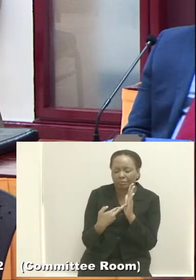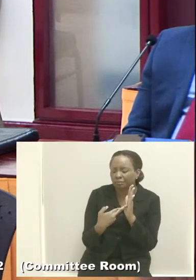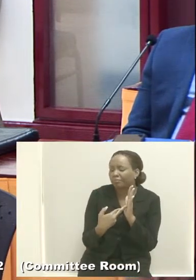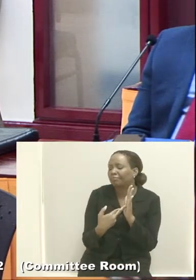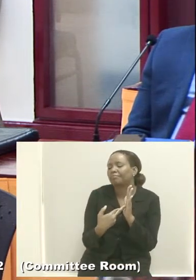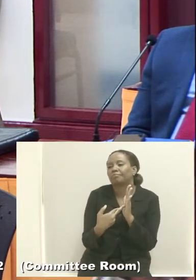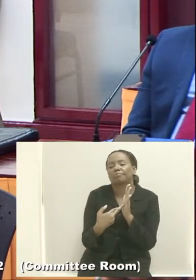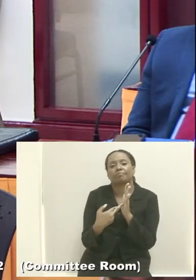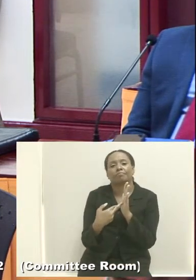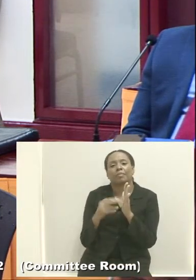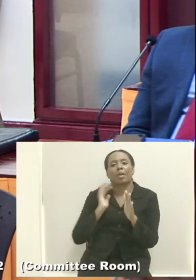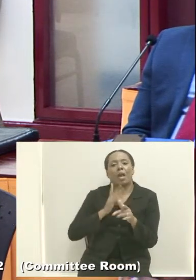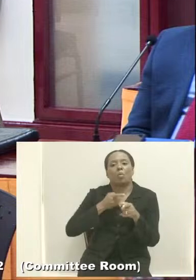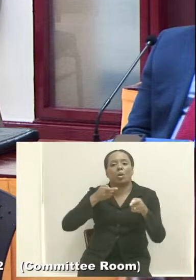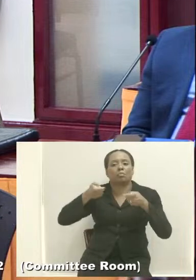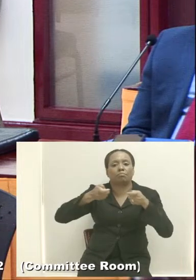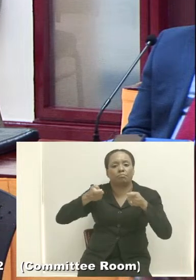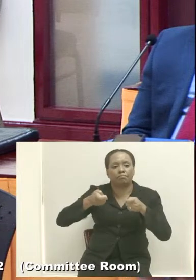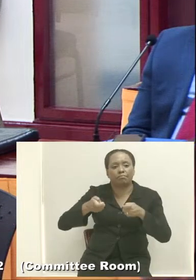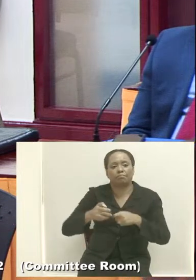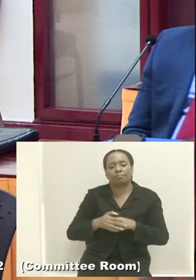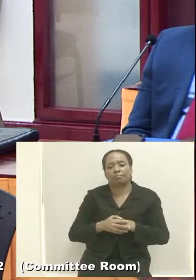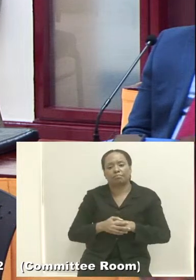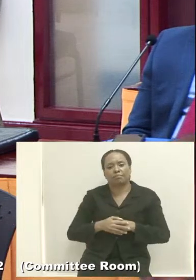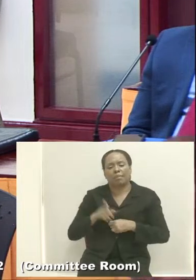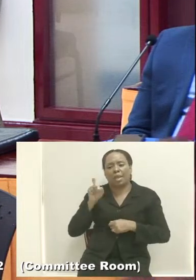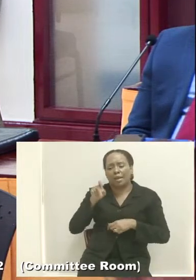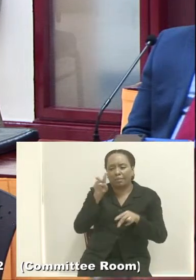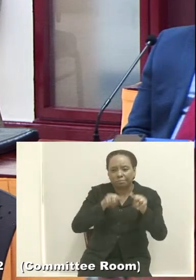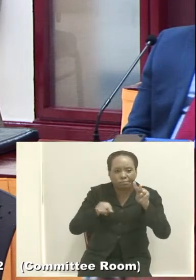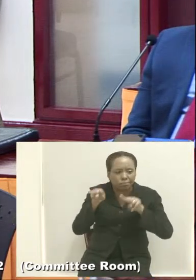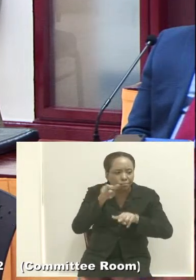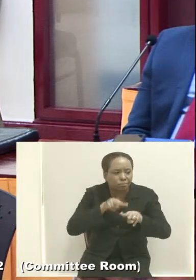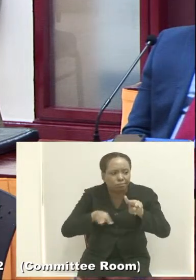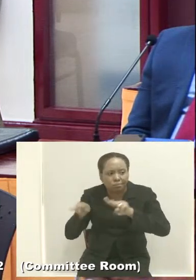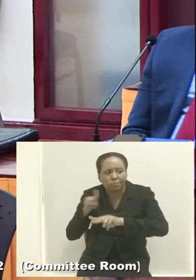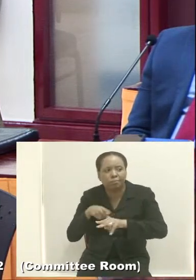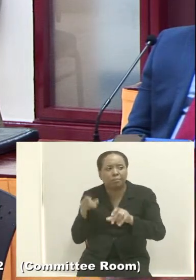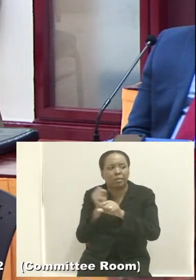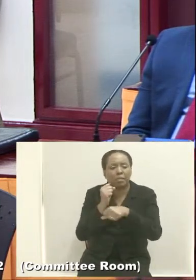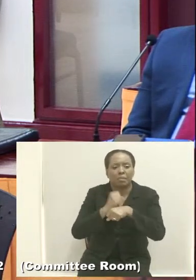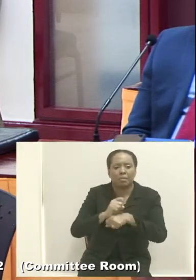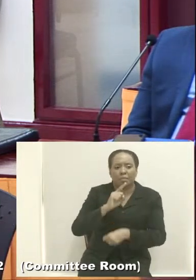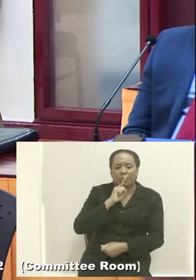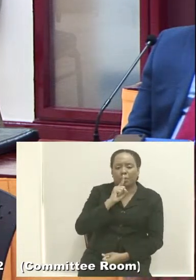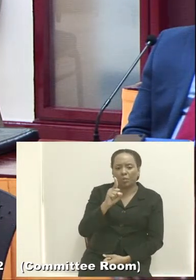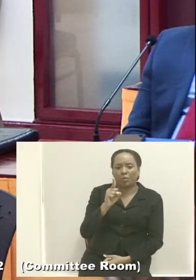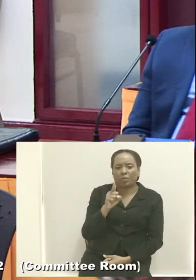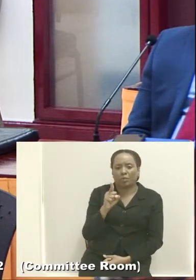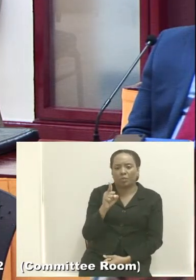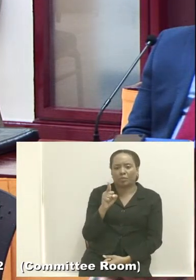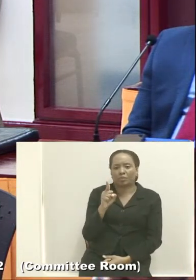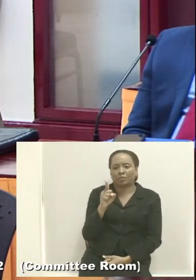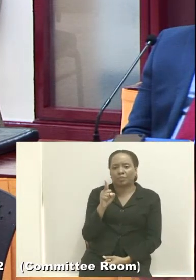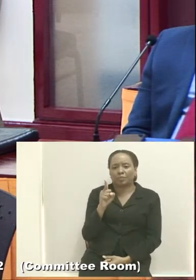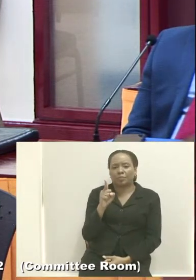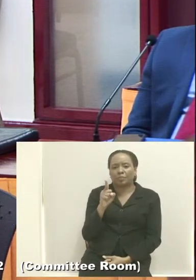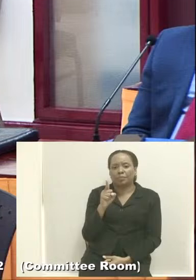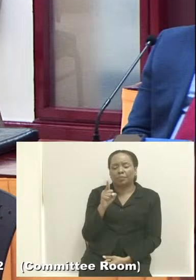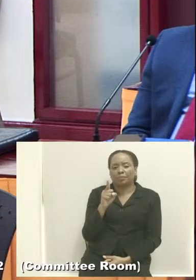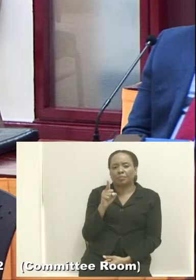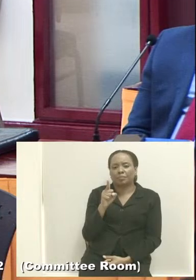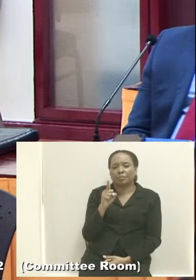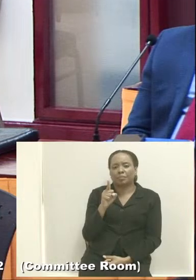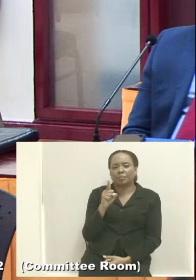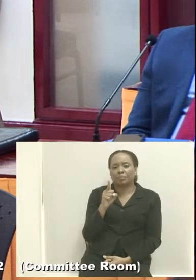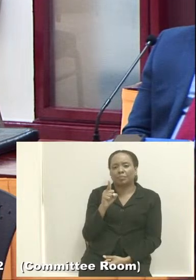monitoring and to ensure that we get prices that are at